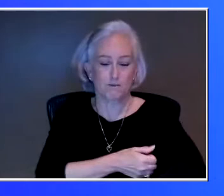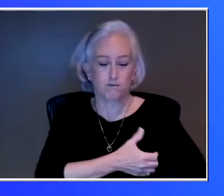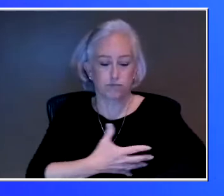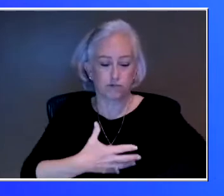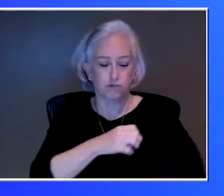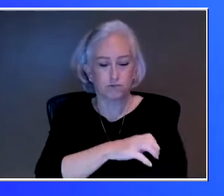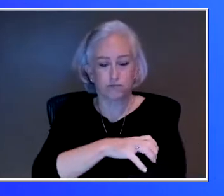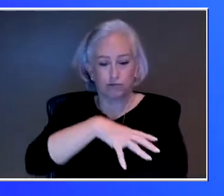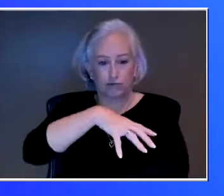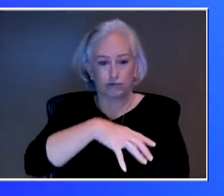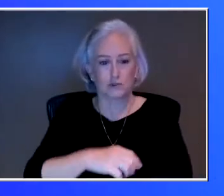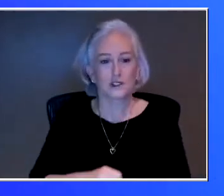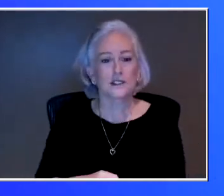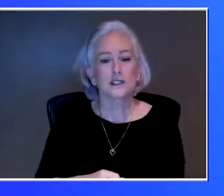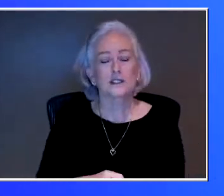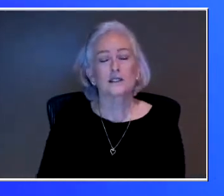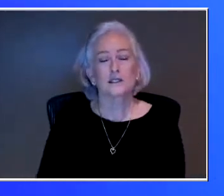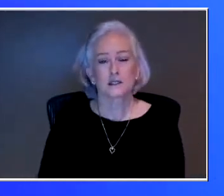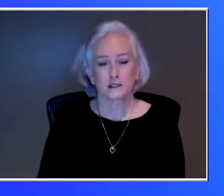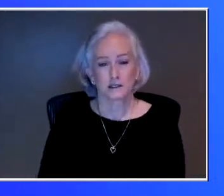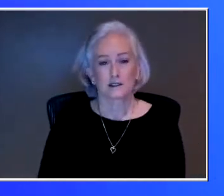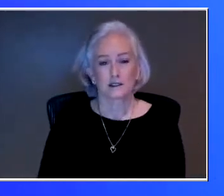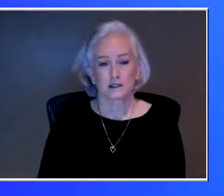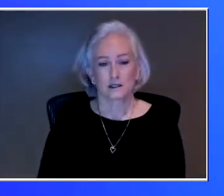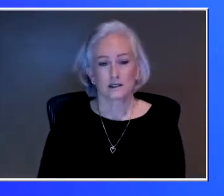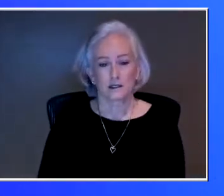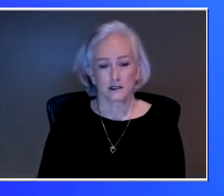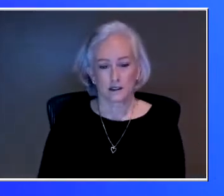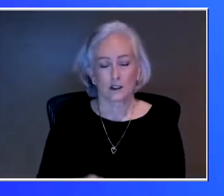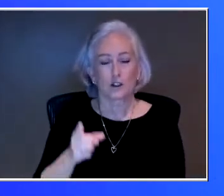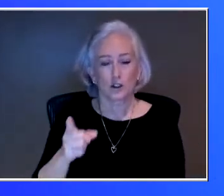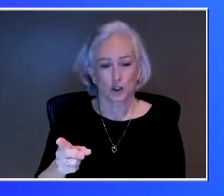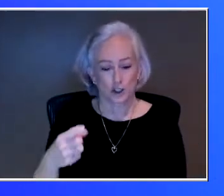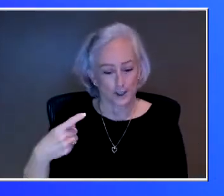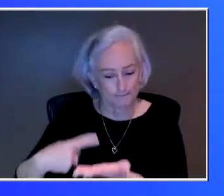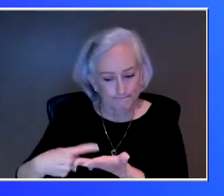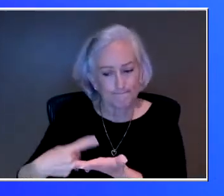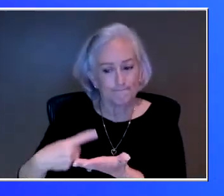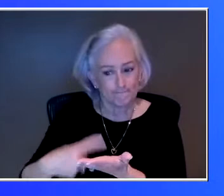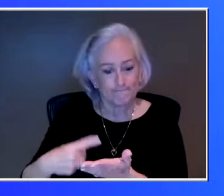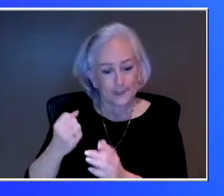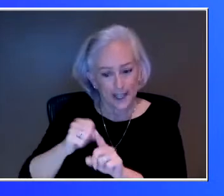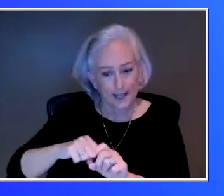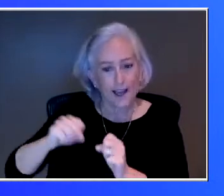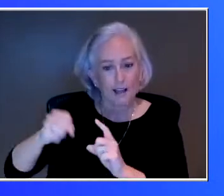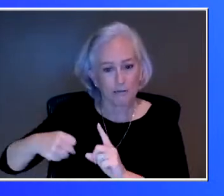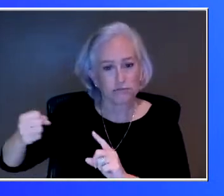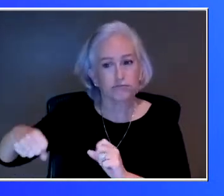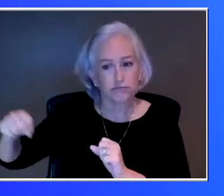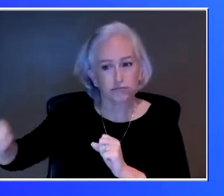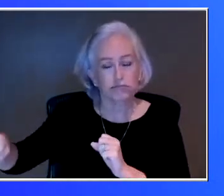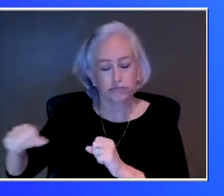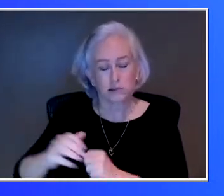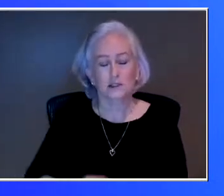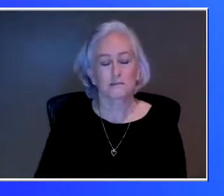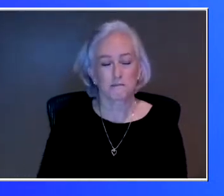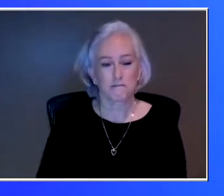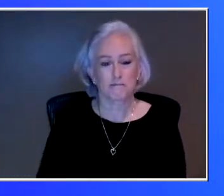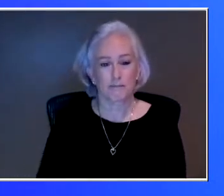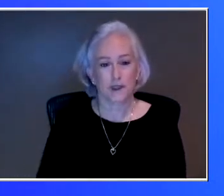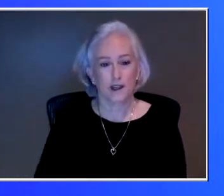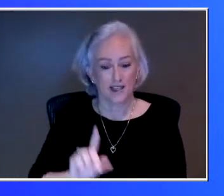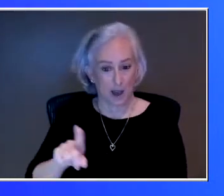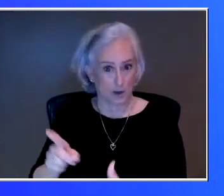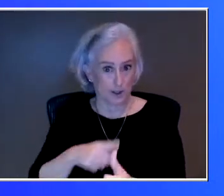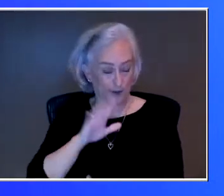and so she talked about it quite a bit. And then that was the first visit, and then